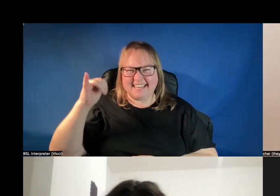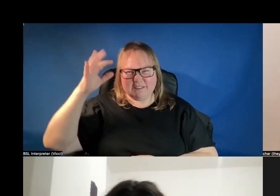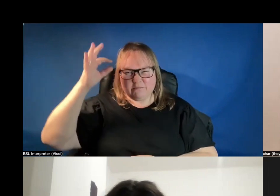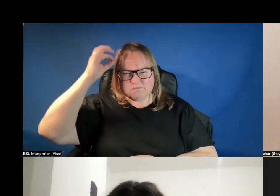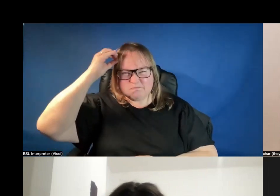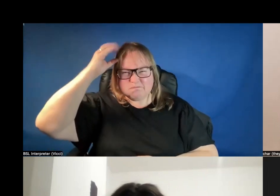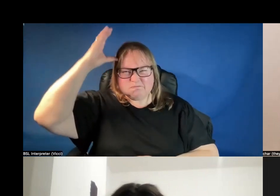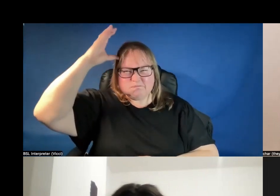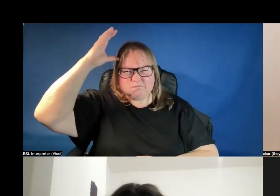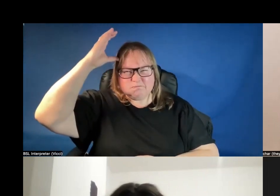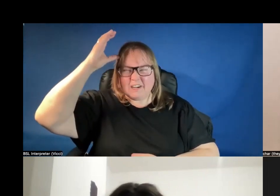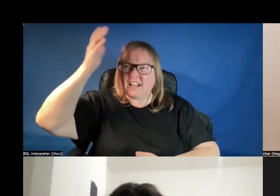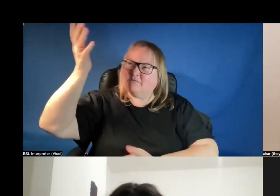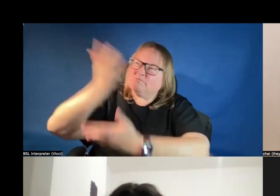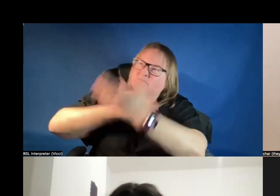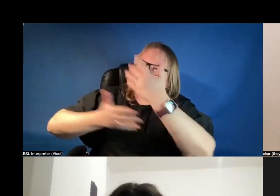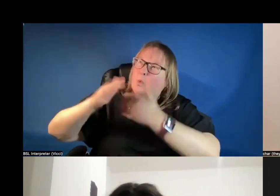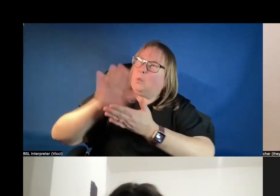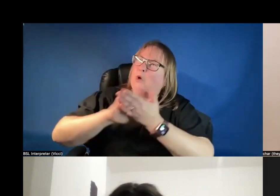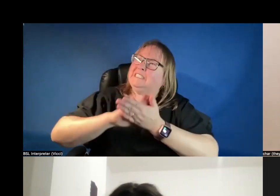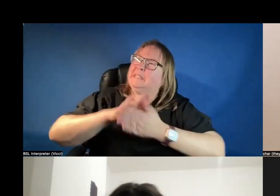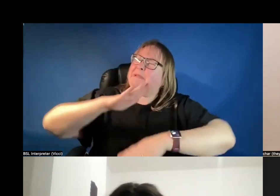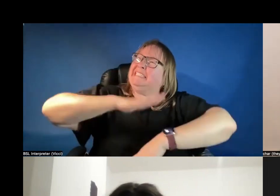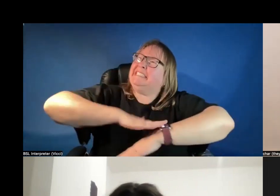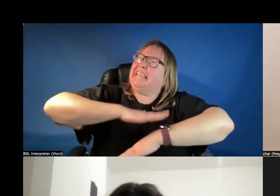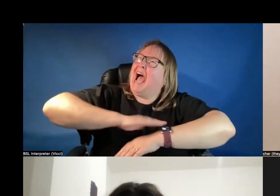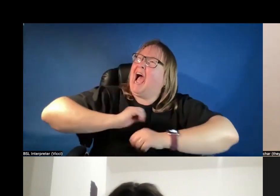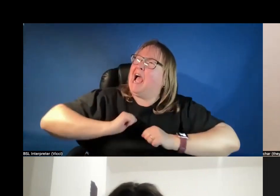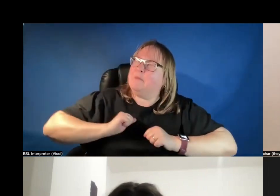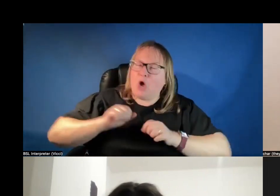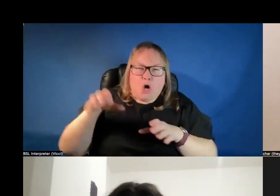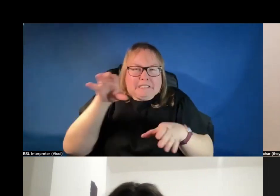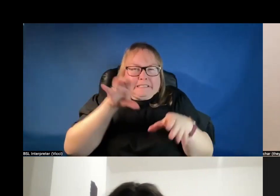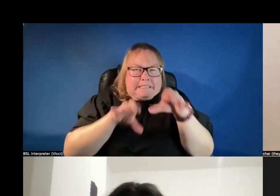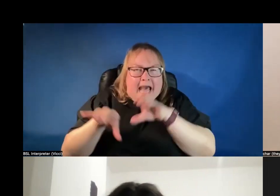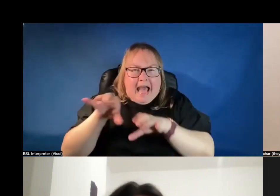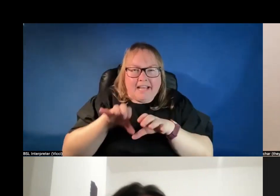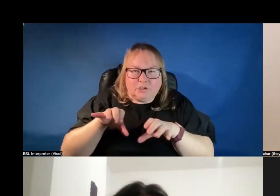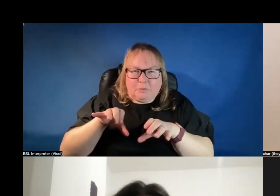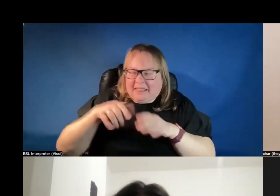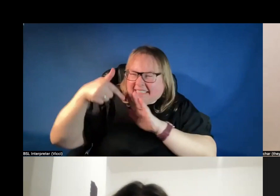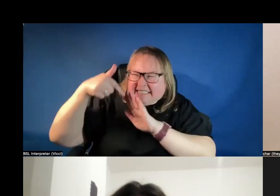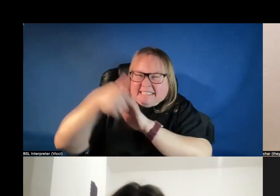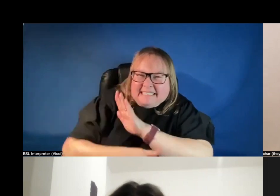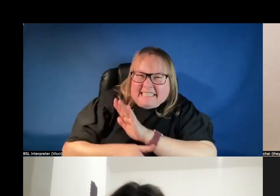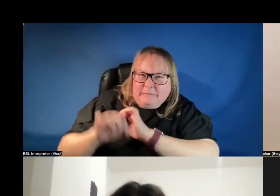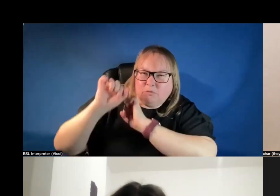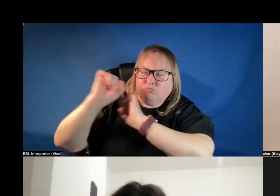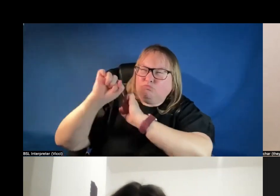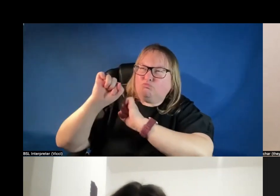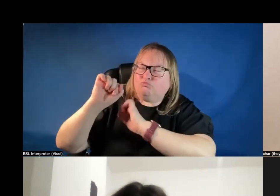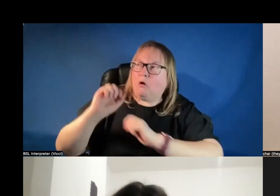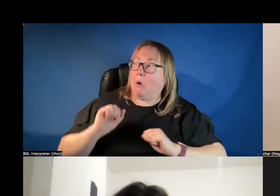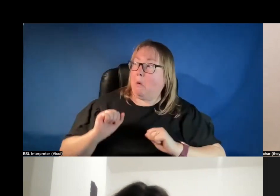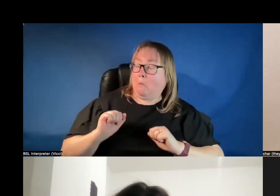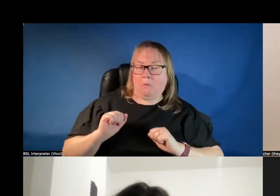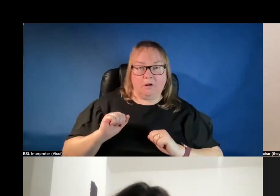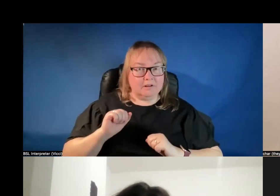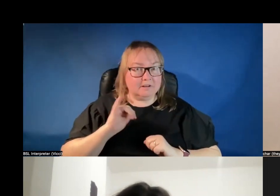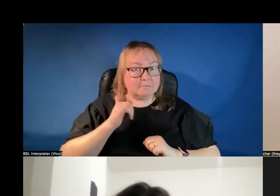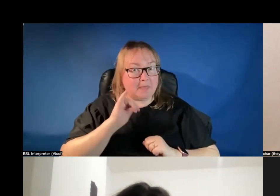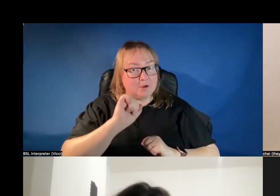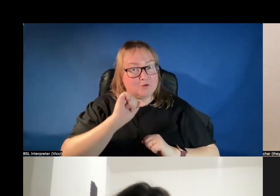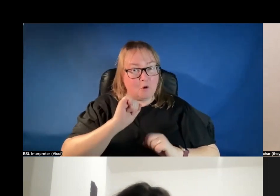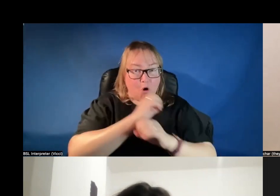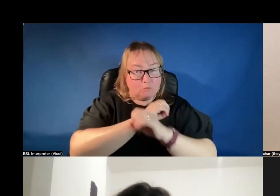probably something quite like sciencey, which is not an area in which I dwell, that perhaps there is something